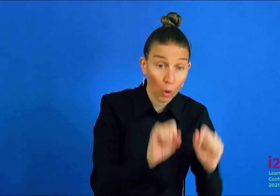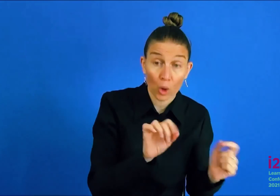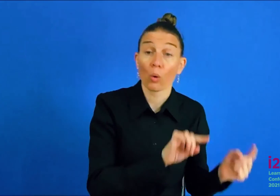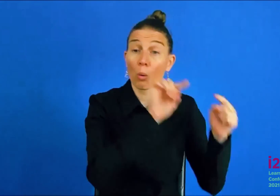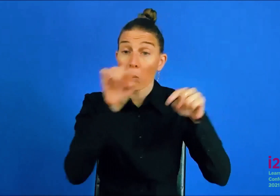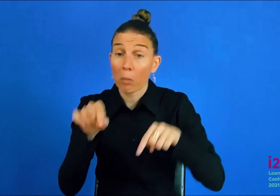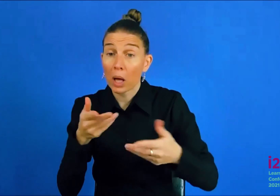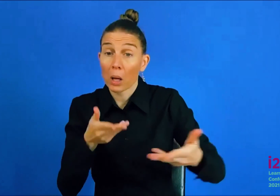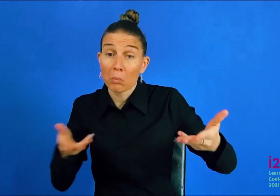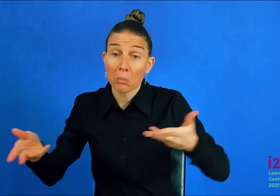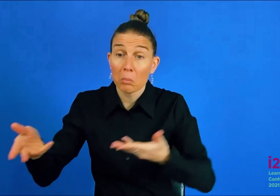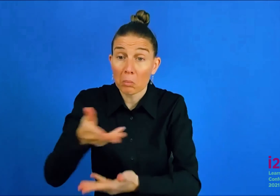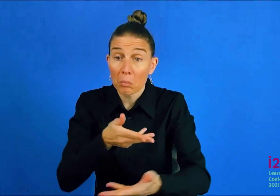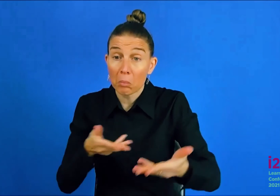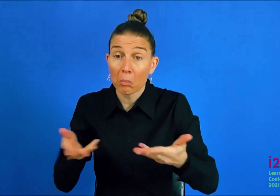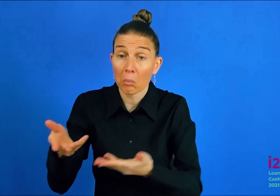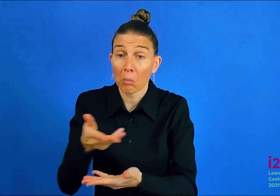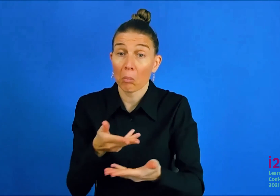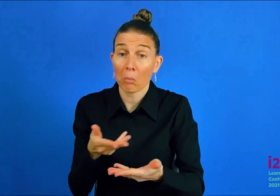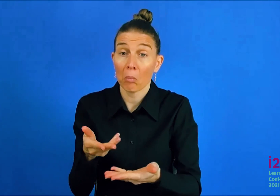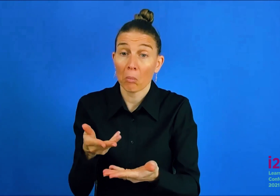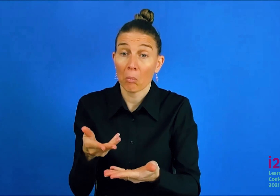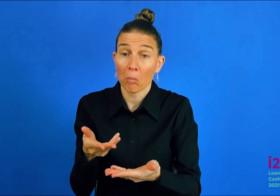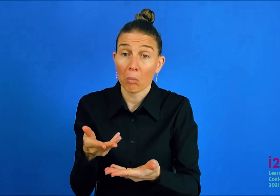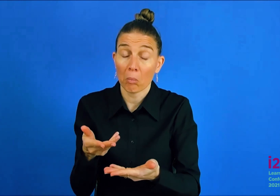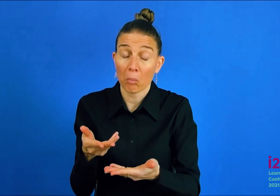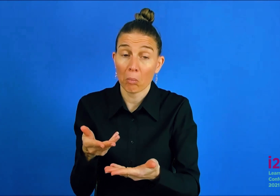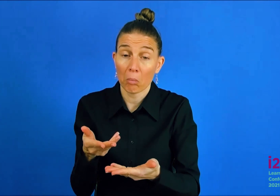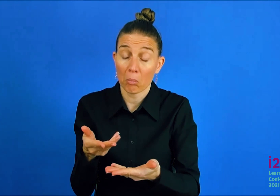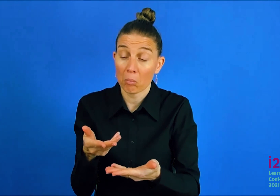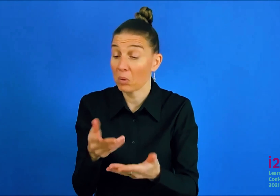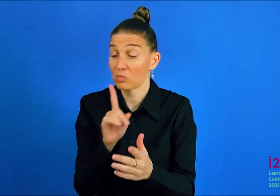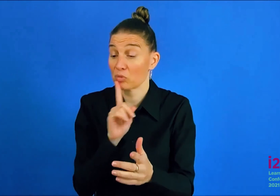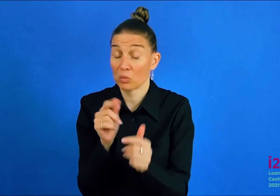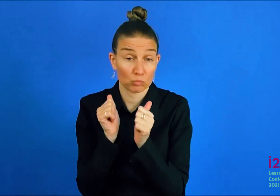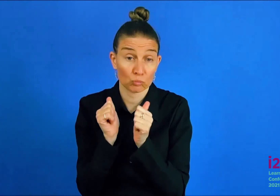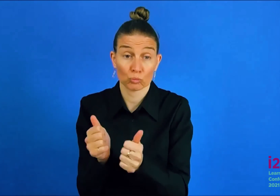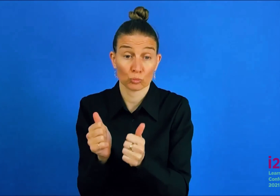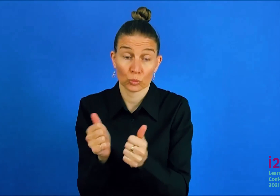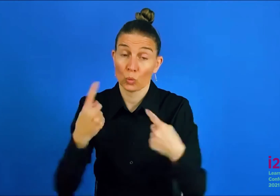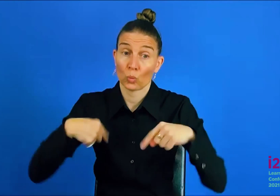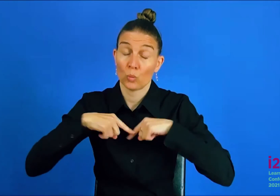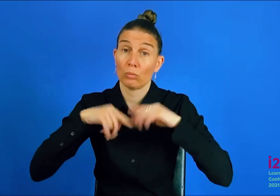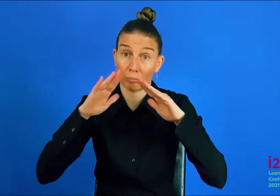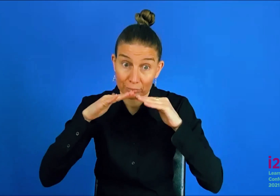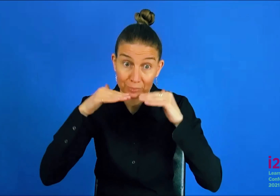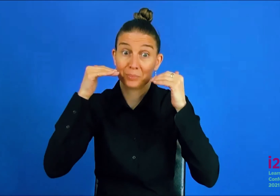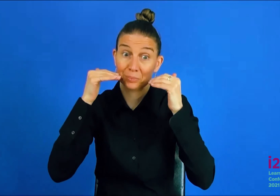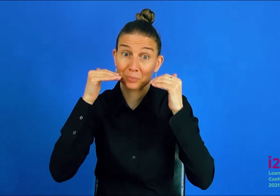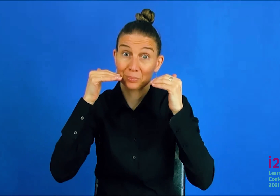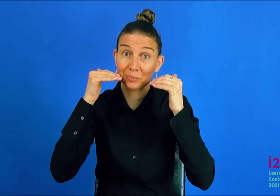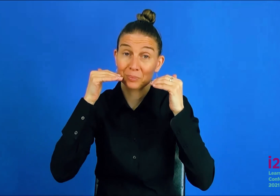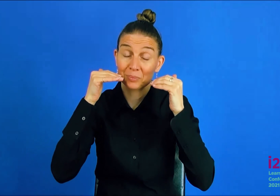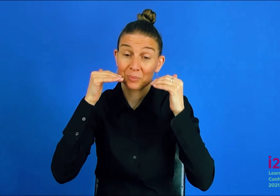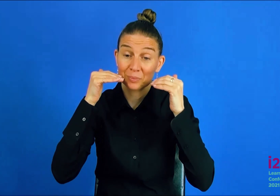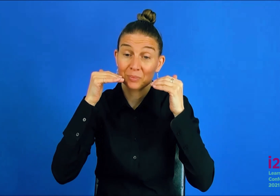And the inclusion was just very, very good. And we all appreciated for whatever differences